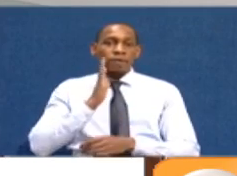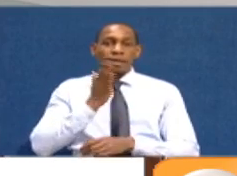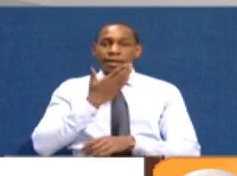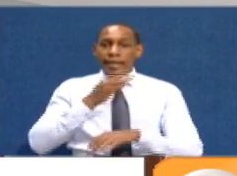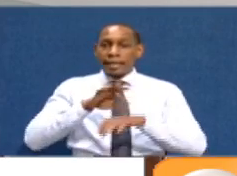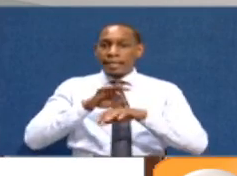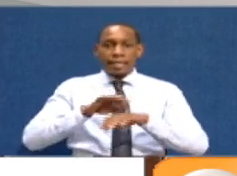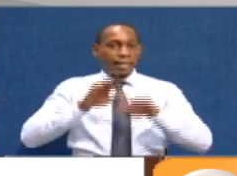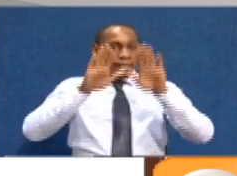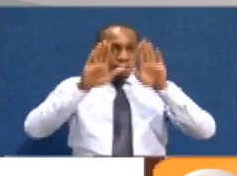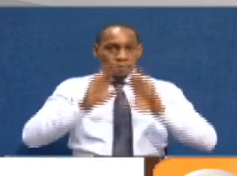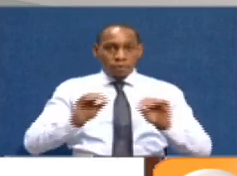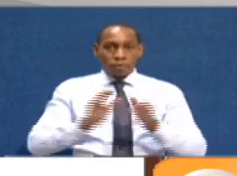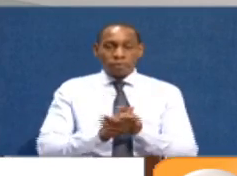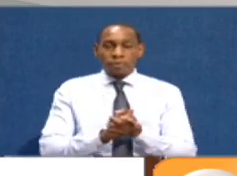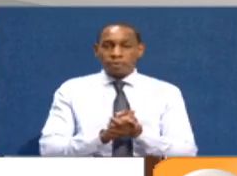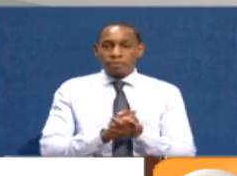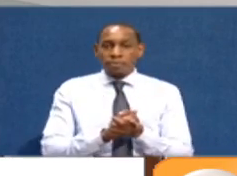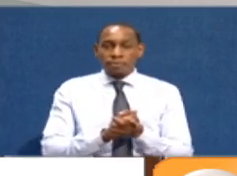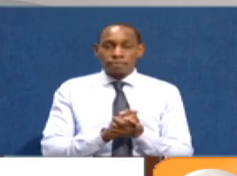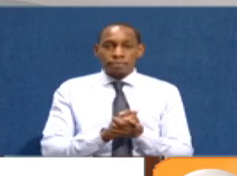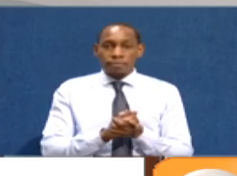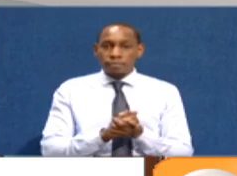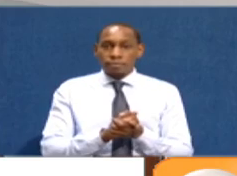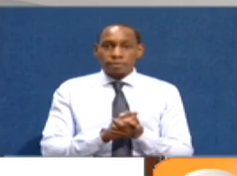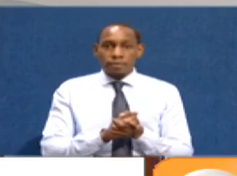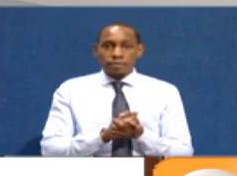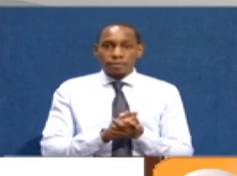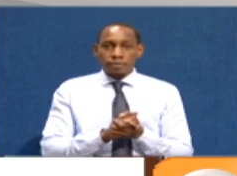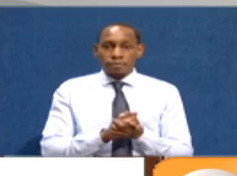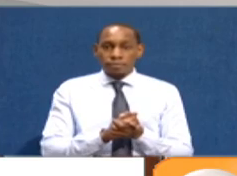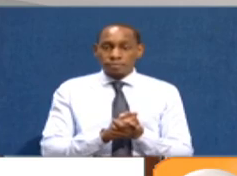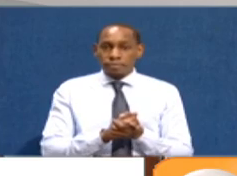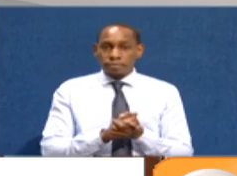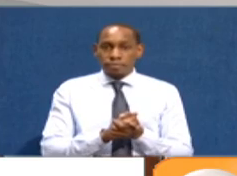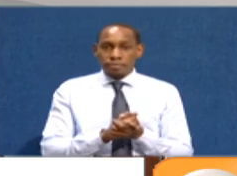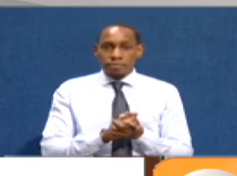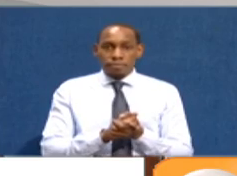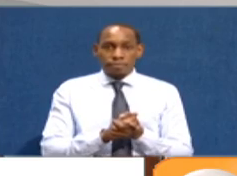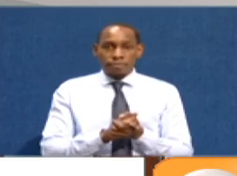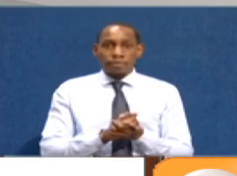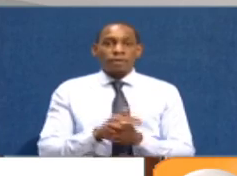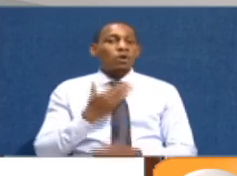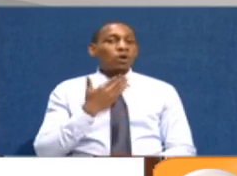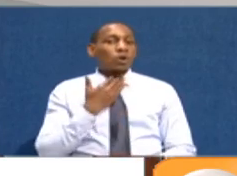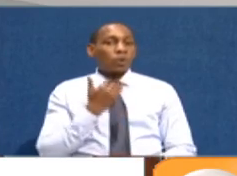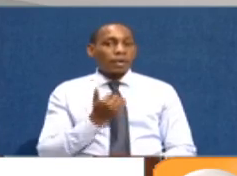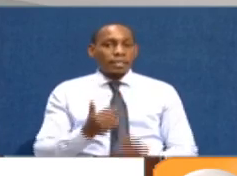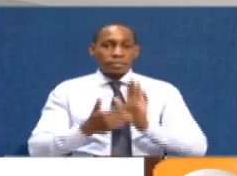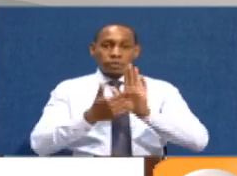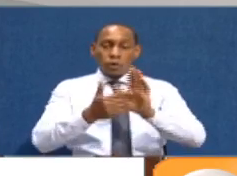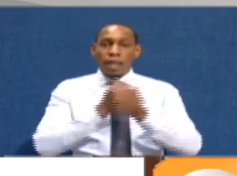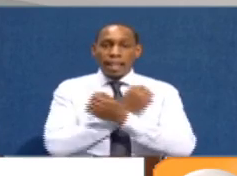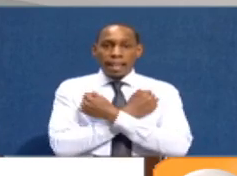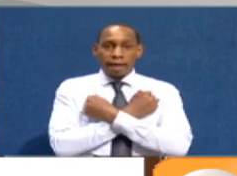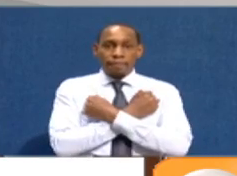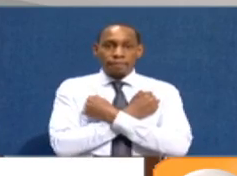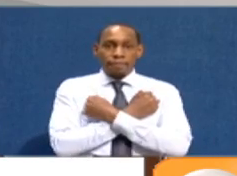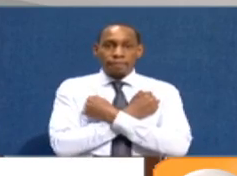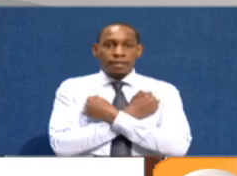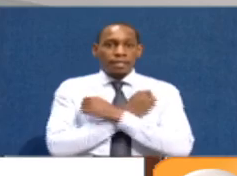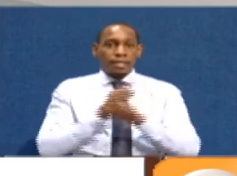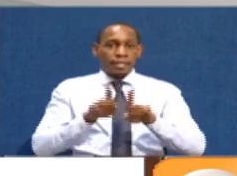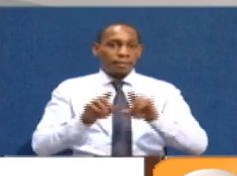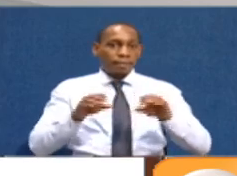with my father-in-law, purple, for that matters, a Smurf. Yeah, yeah. I want just show love and